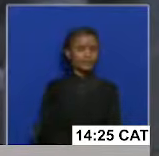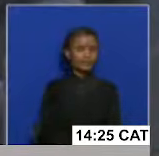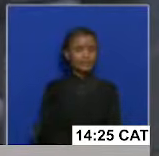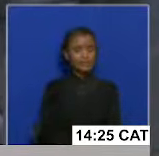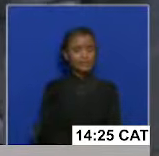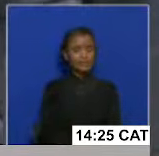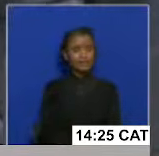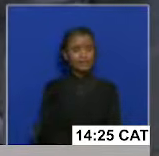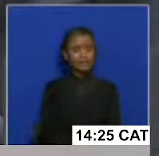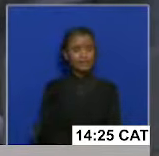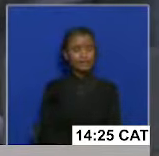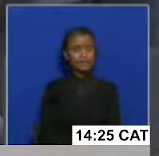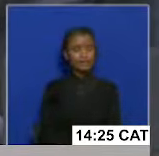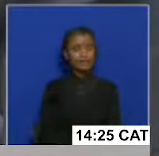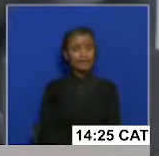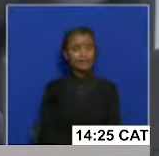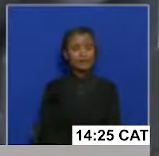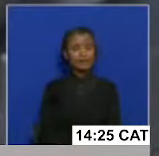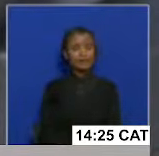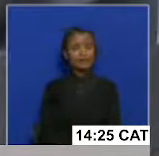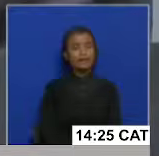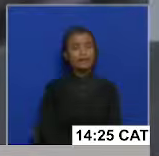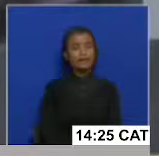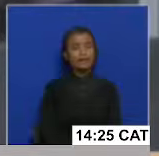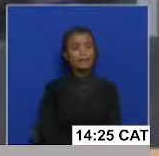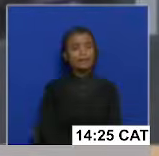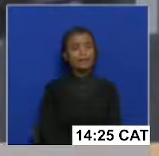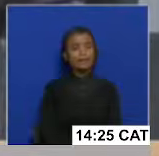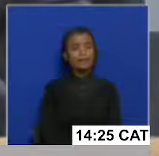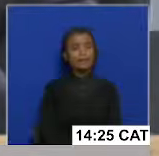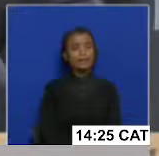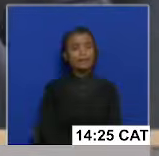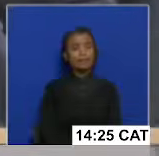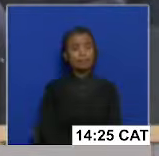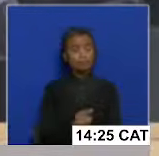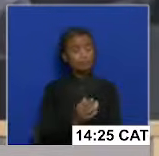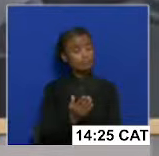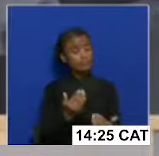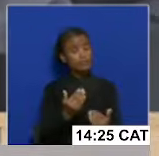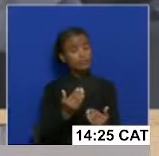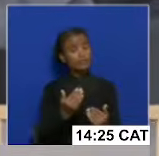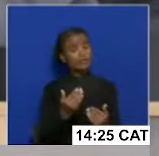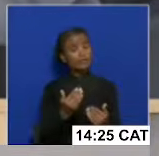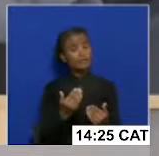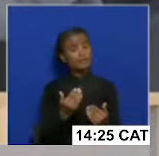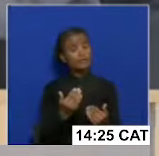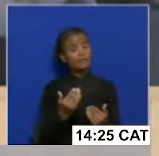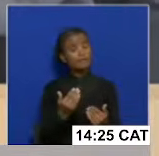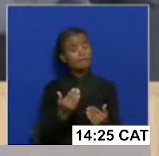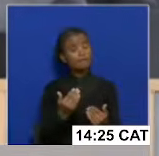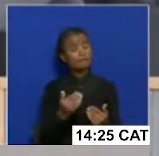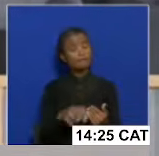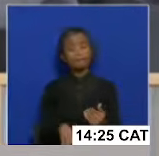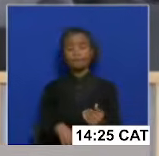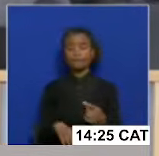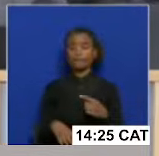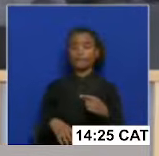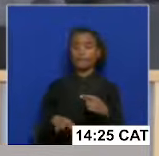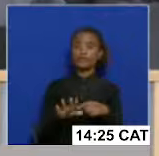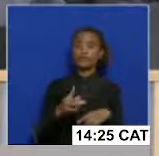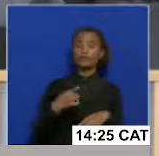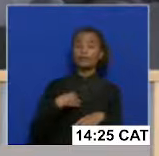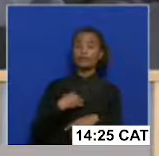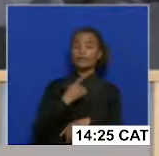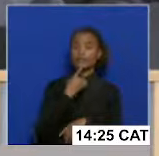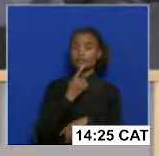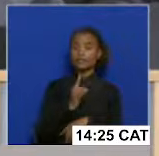you mean No, by... Oh, finish your sentence. No, I'm saying my